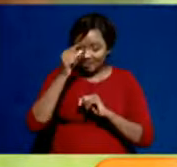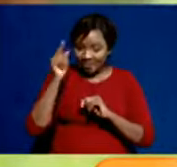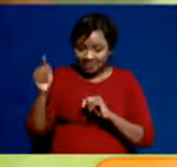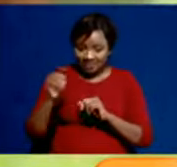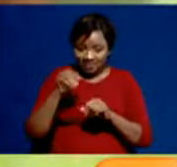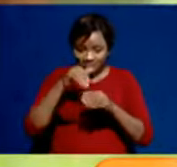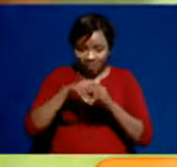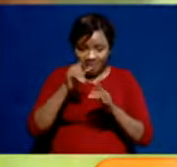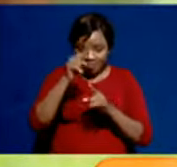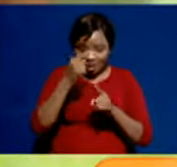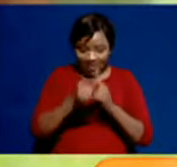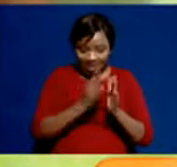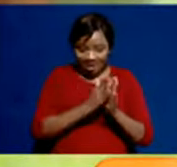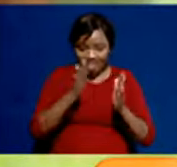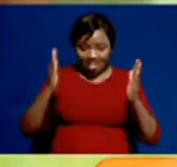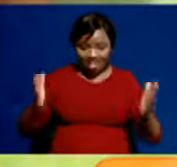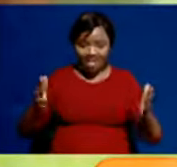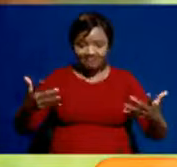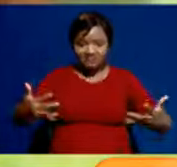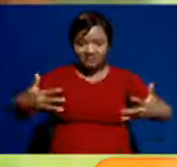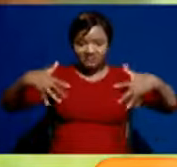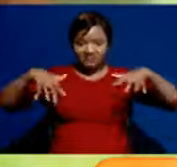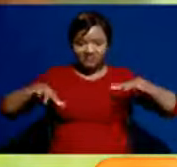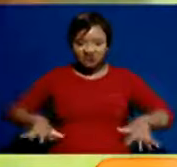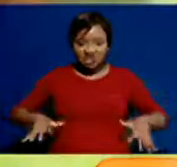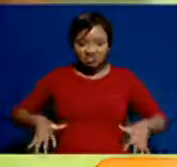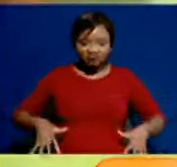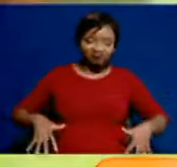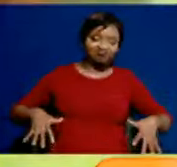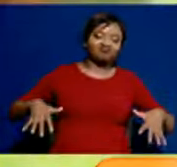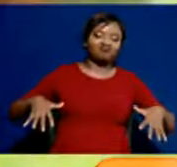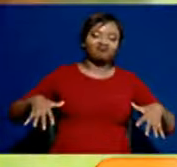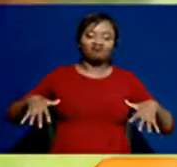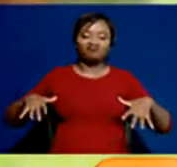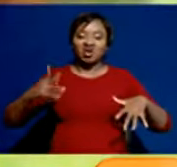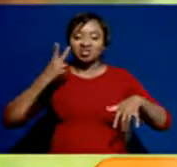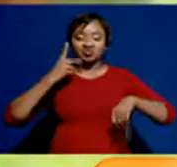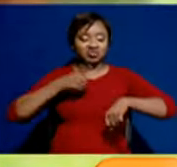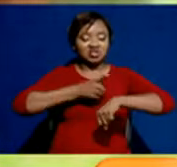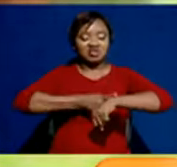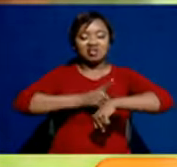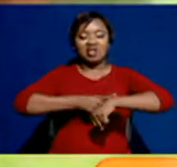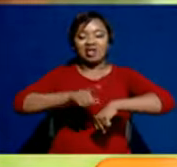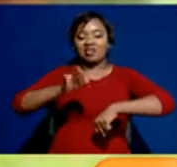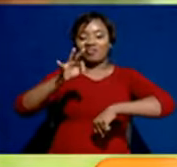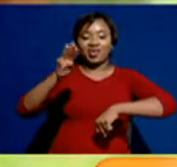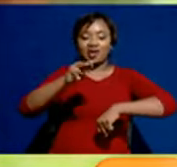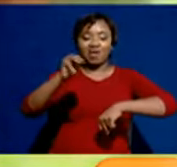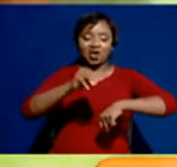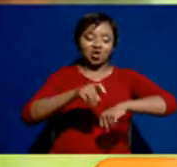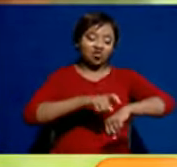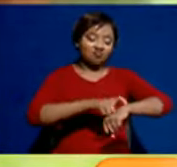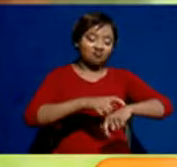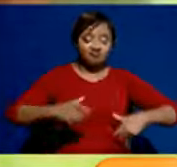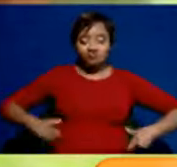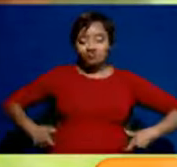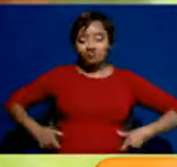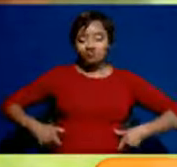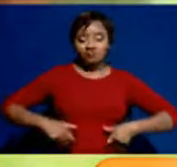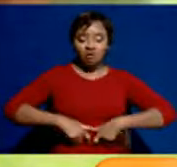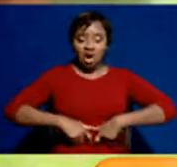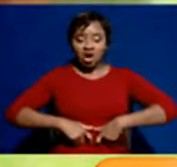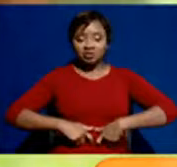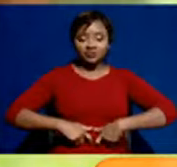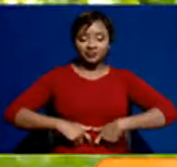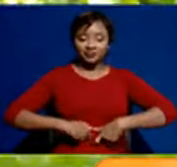is to enrich themselves. That's why we can see them sporting watches of 3 million, belts of I don't know how